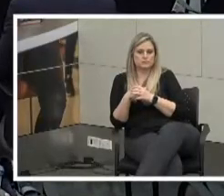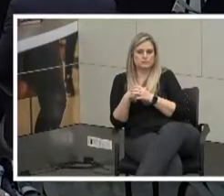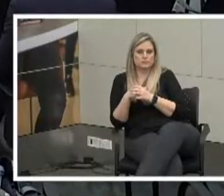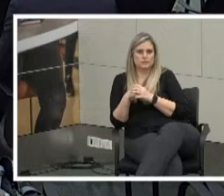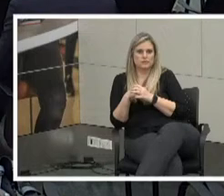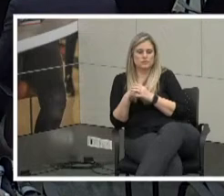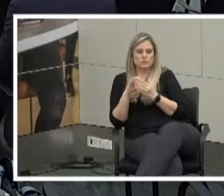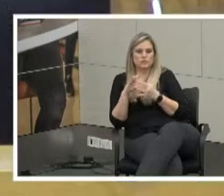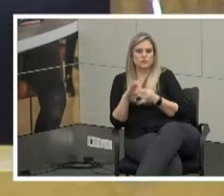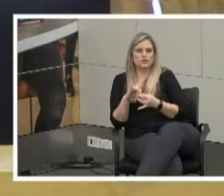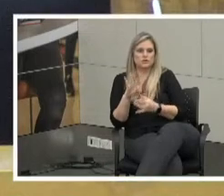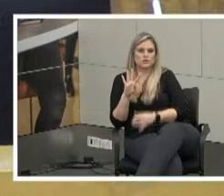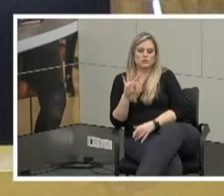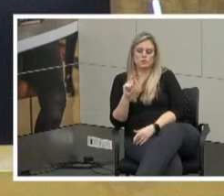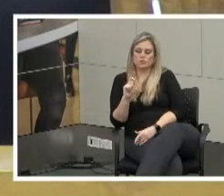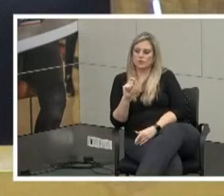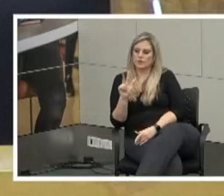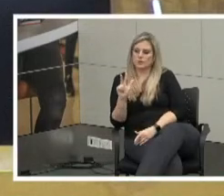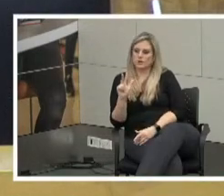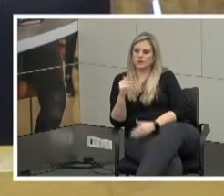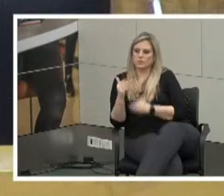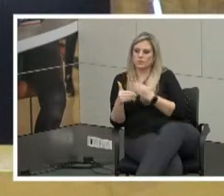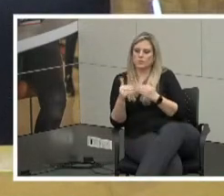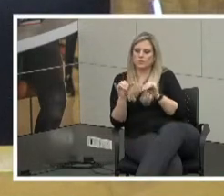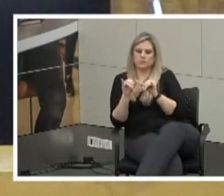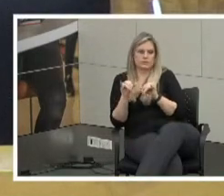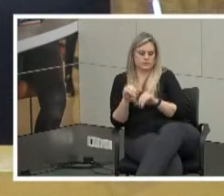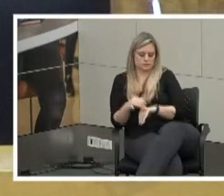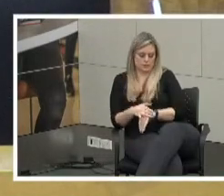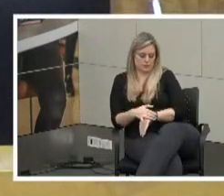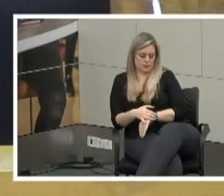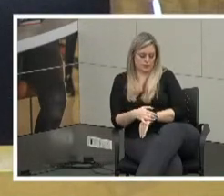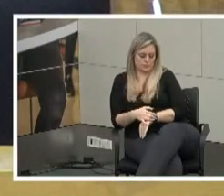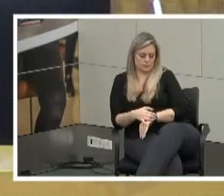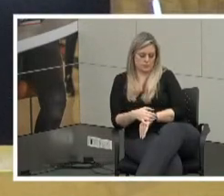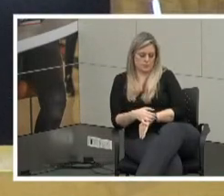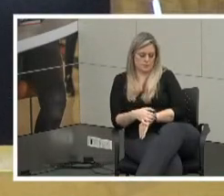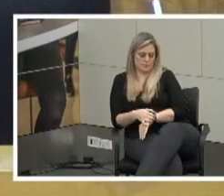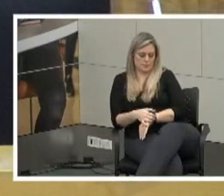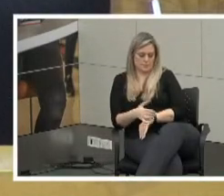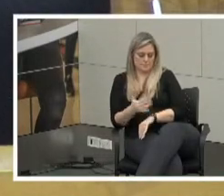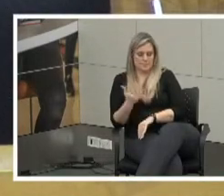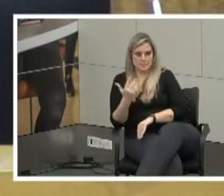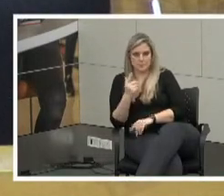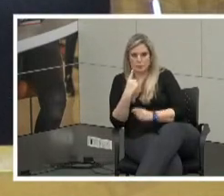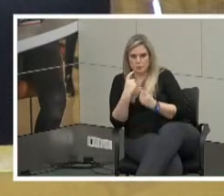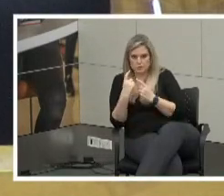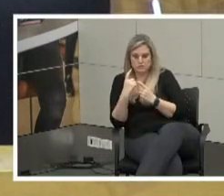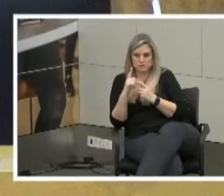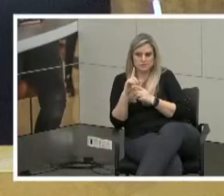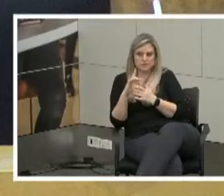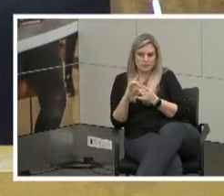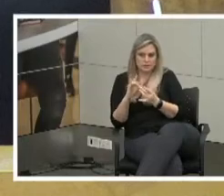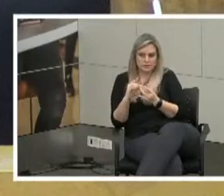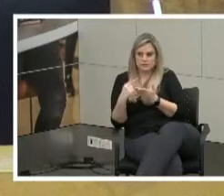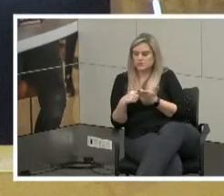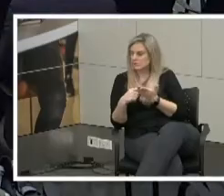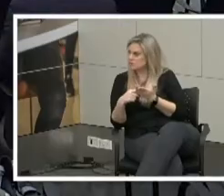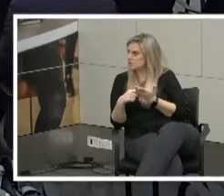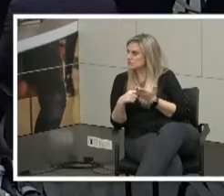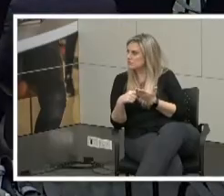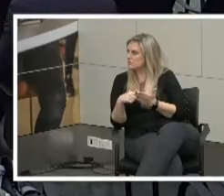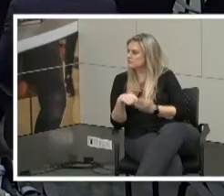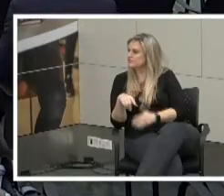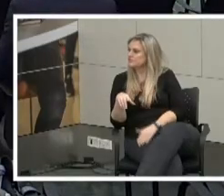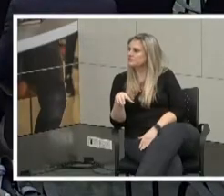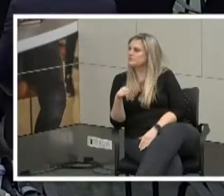4.3 progress measure 4.3 questions comments discussion Miss Linder please thank